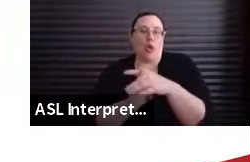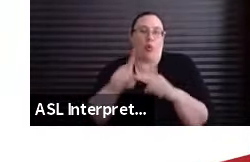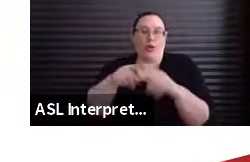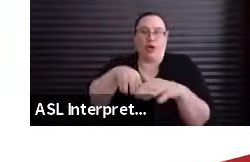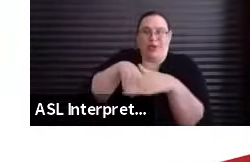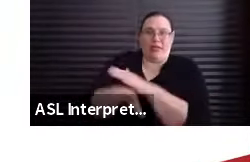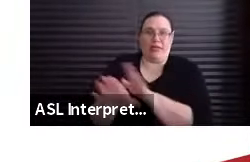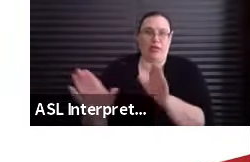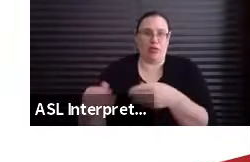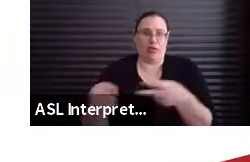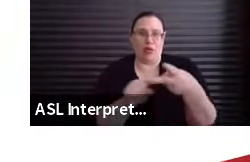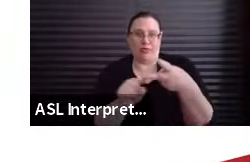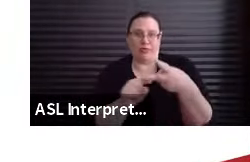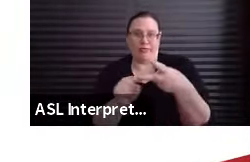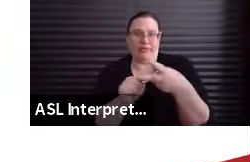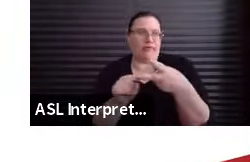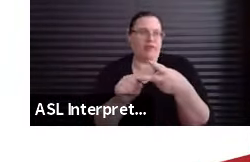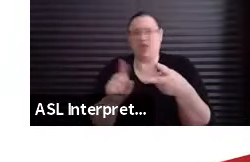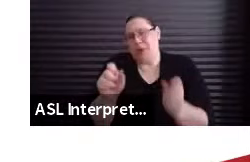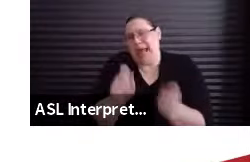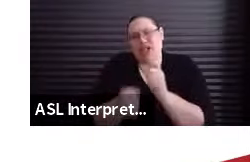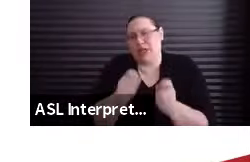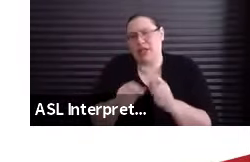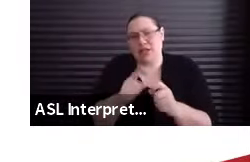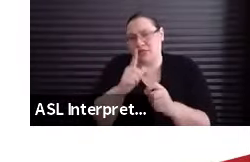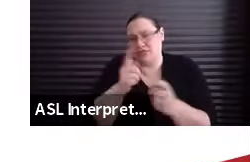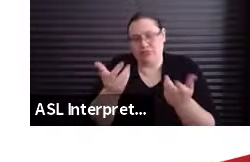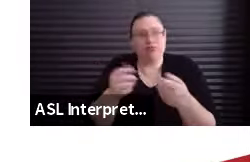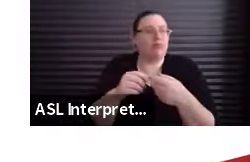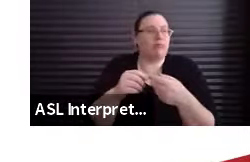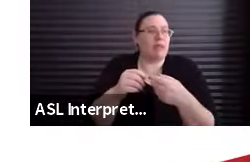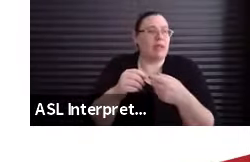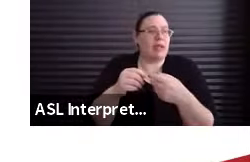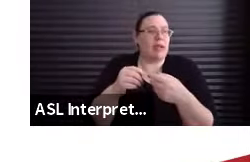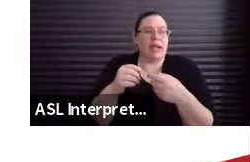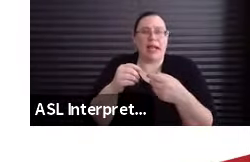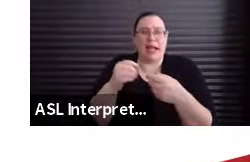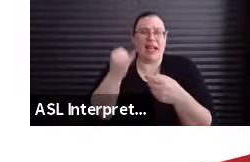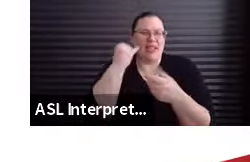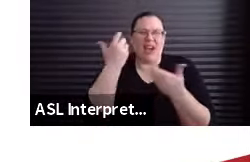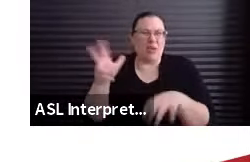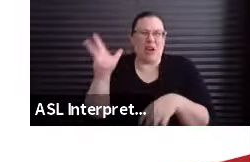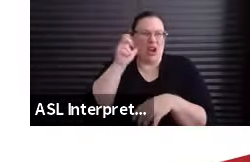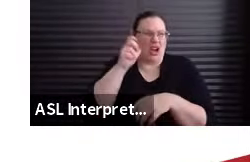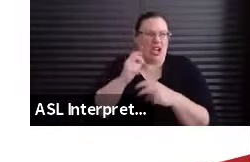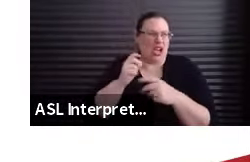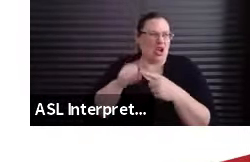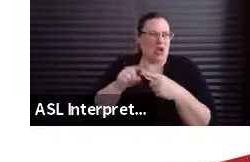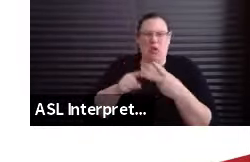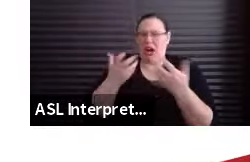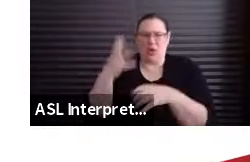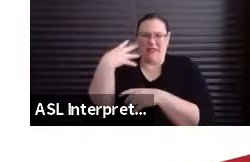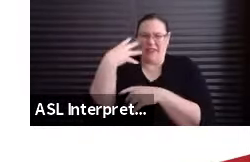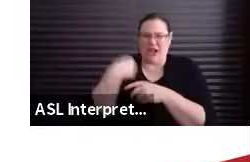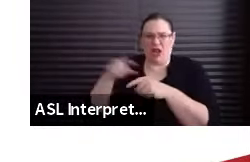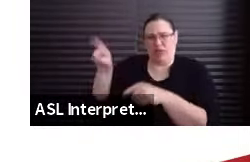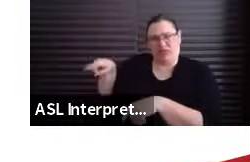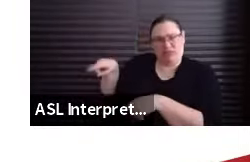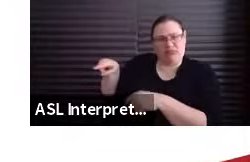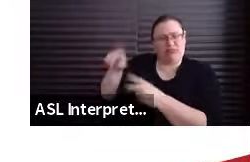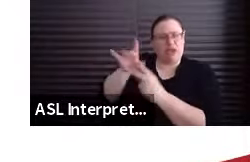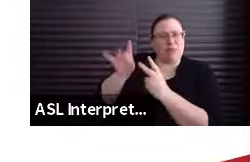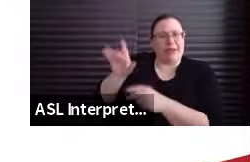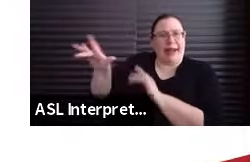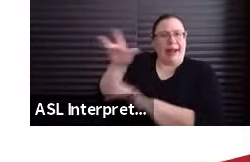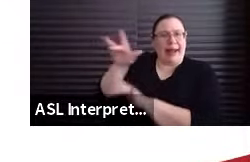meeting. And you can obviously edit that. And if you don't want to connect your audio right away, or you want to turn off your video when you enter, you can